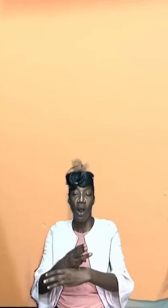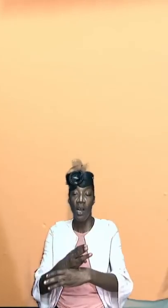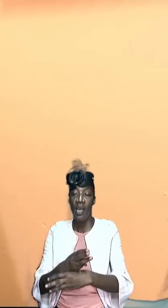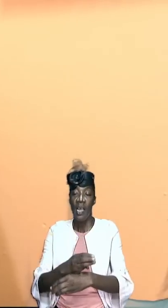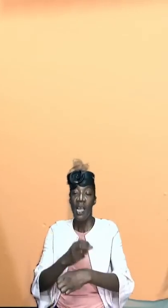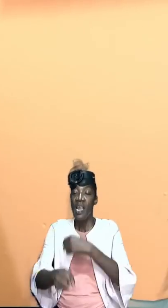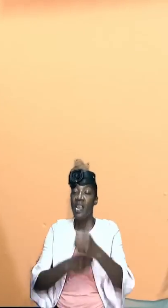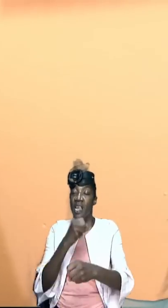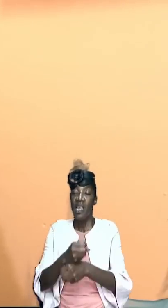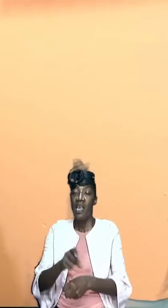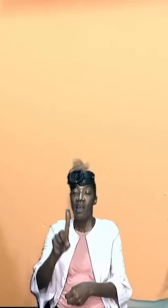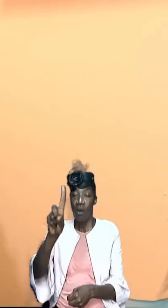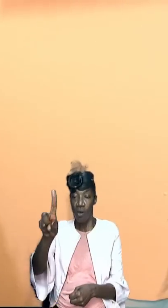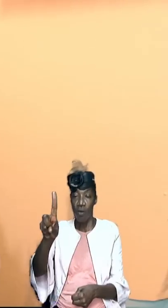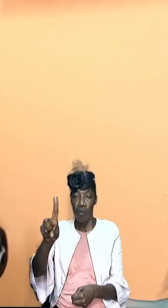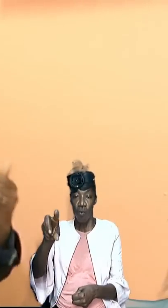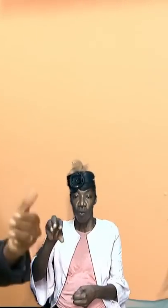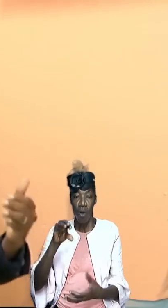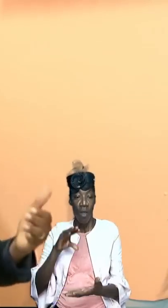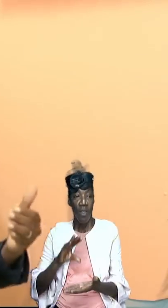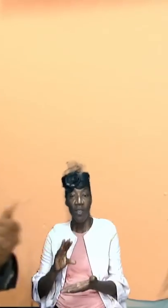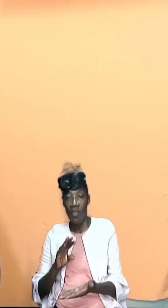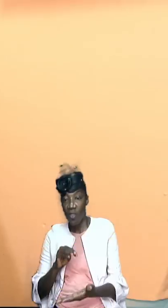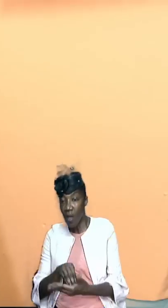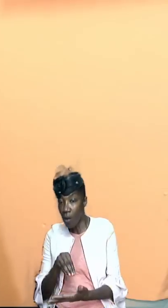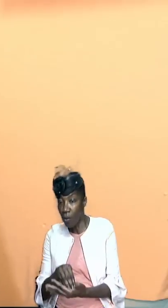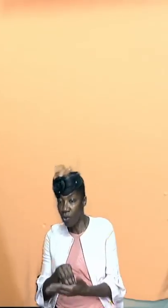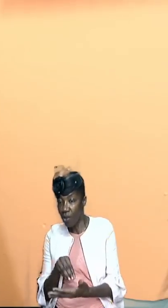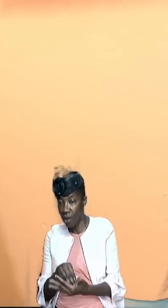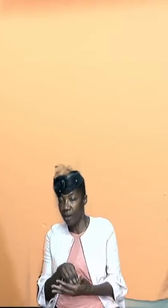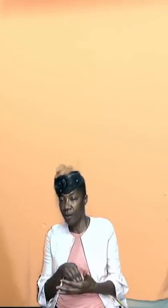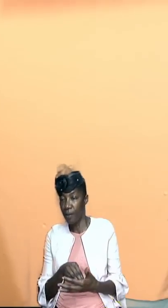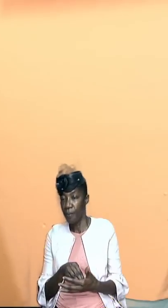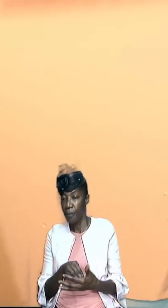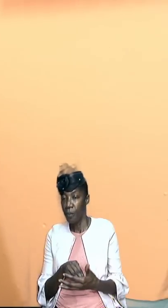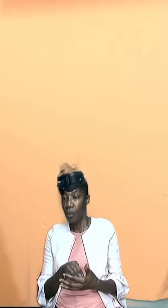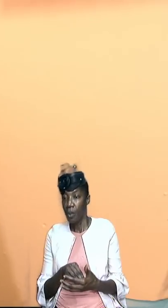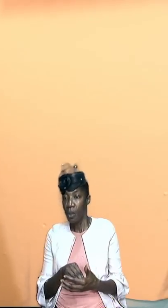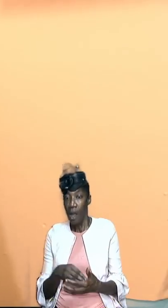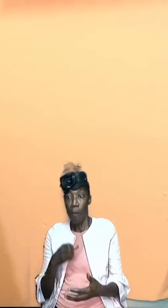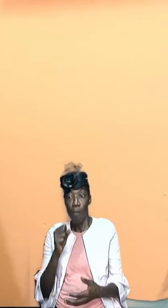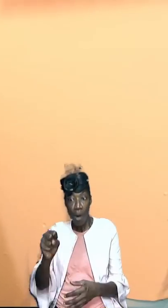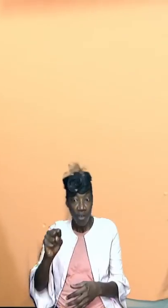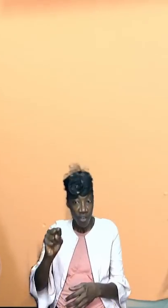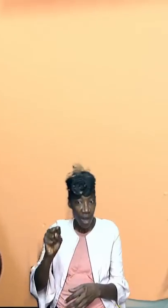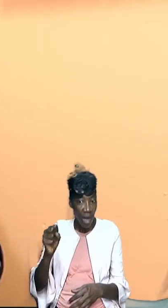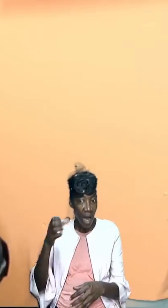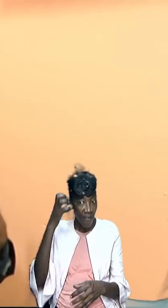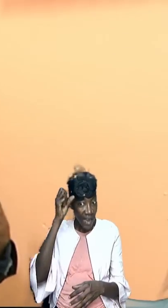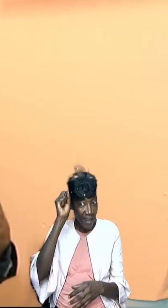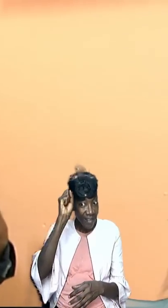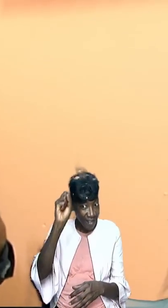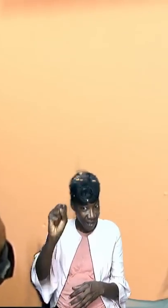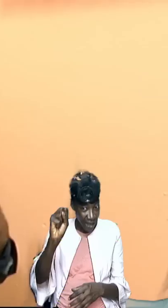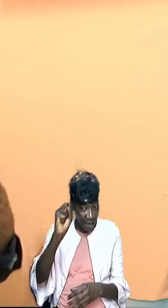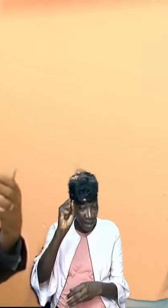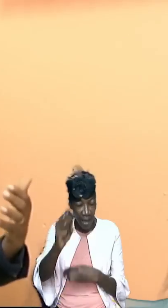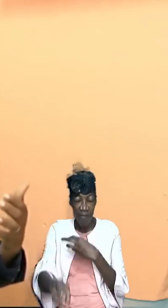2000. And it shook a lot of the scientific world. It